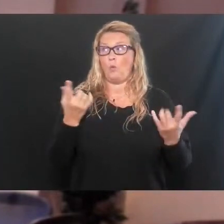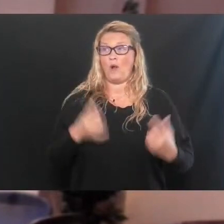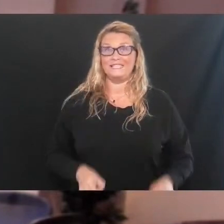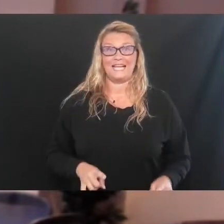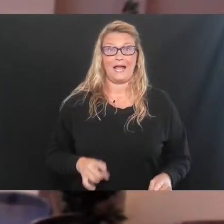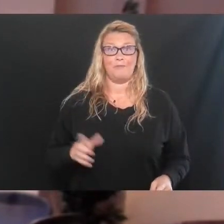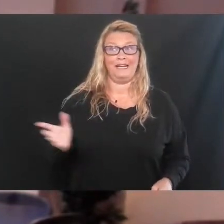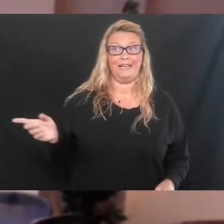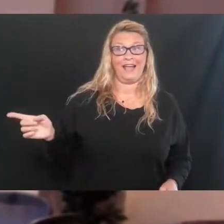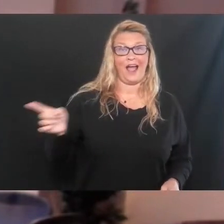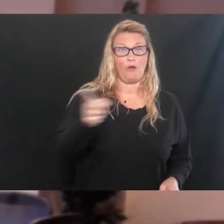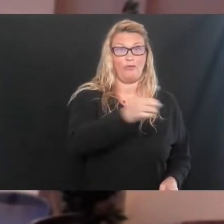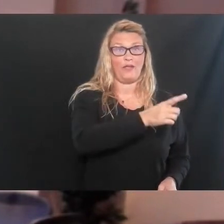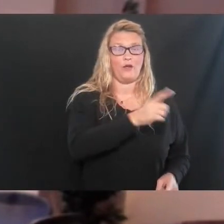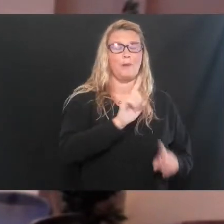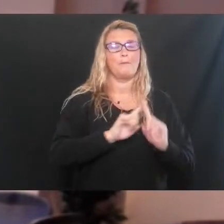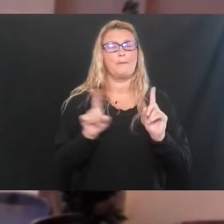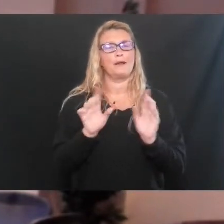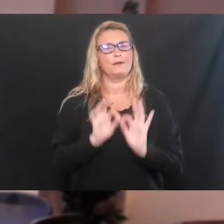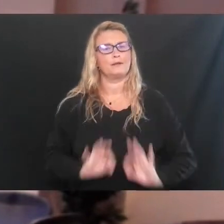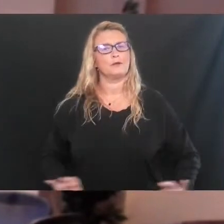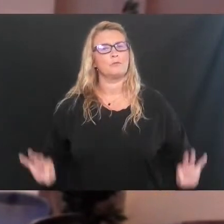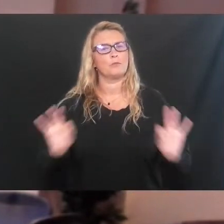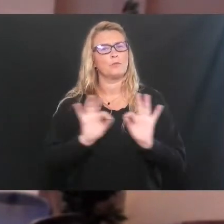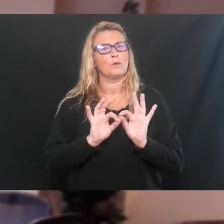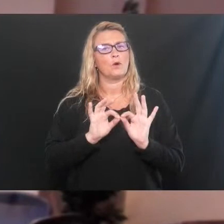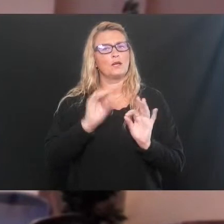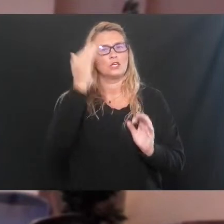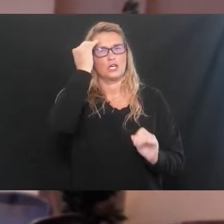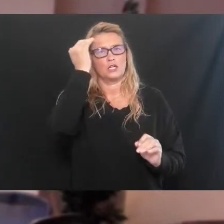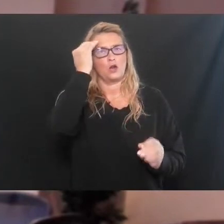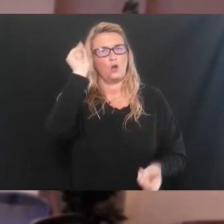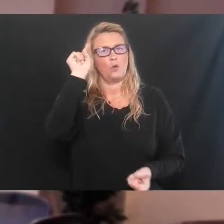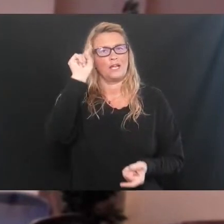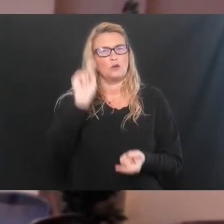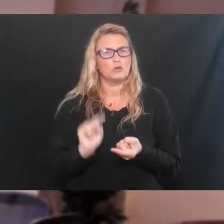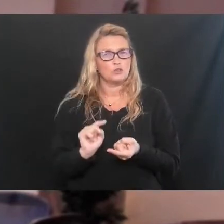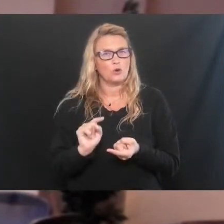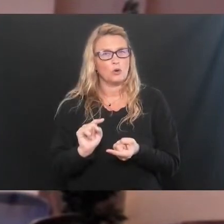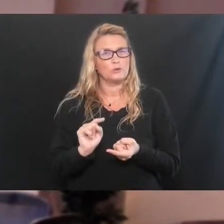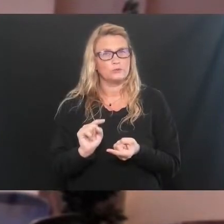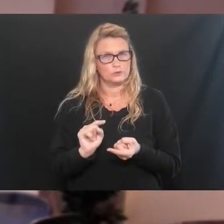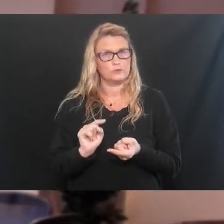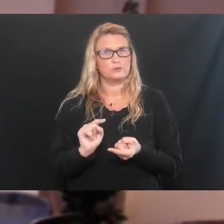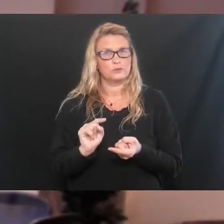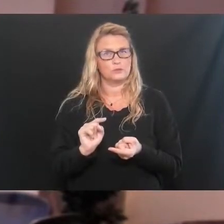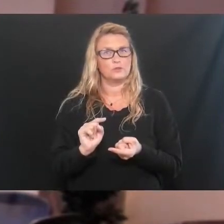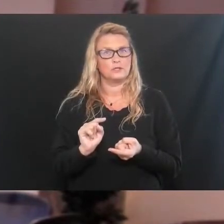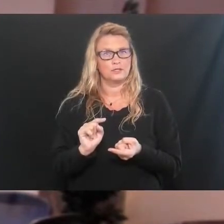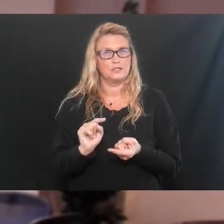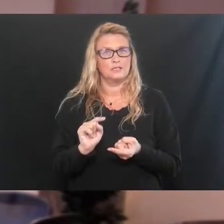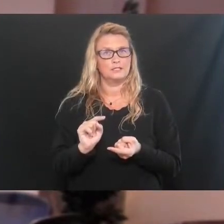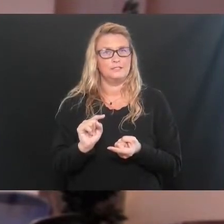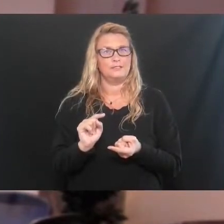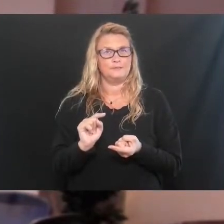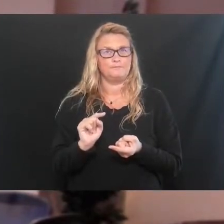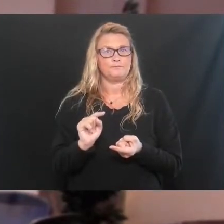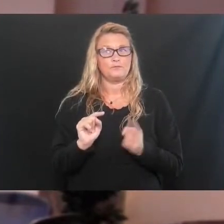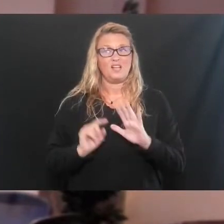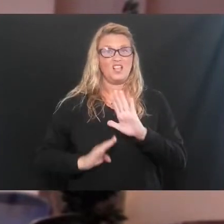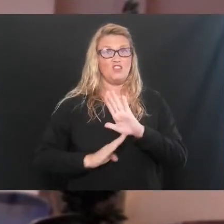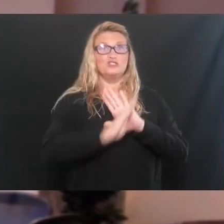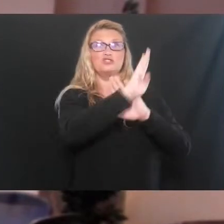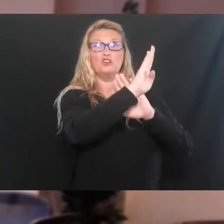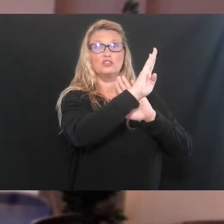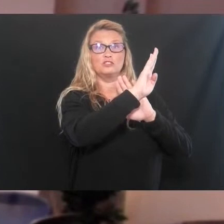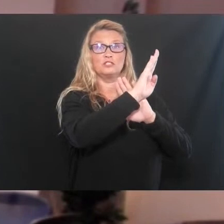is important to note that we may be able to reduce the intensity, the rate of surging, and